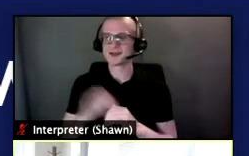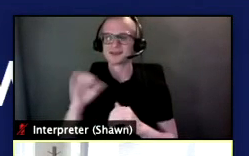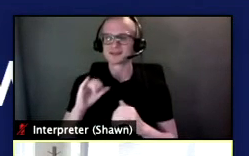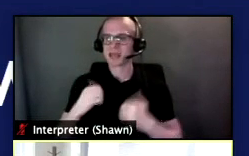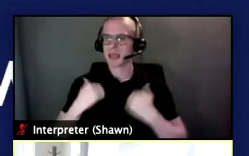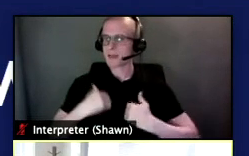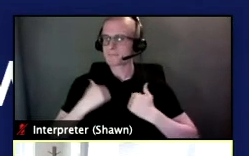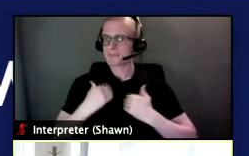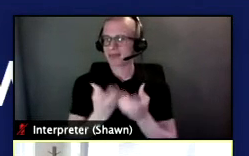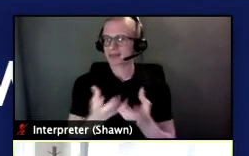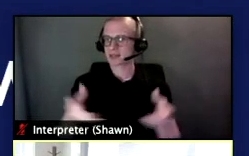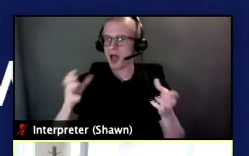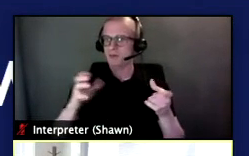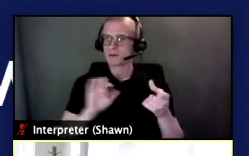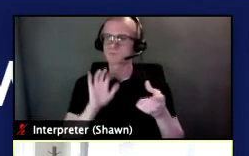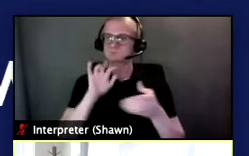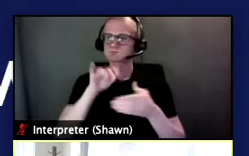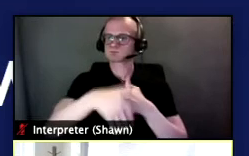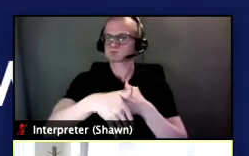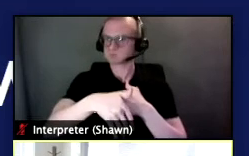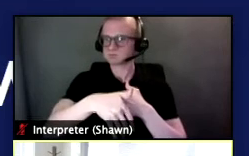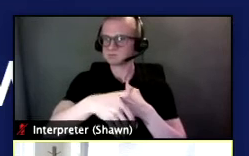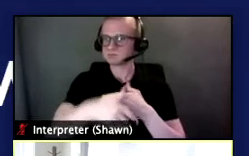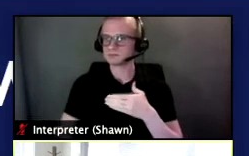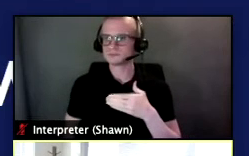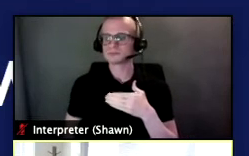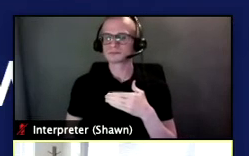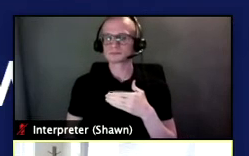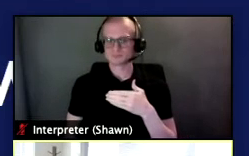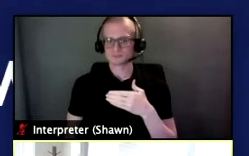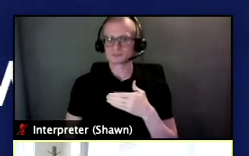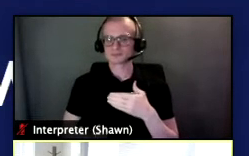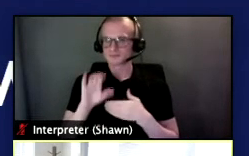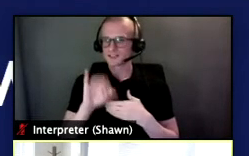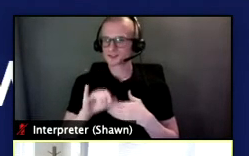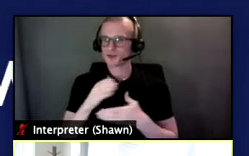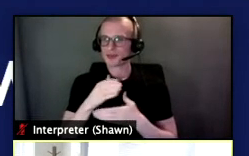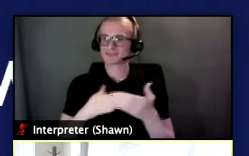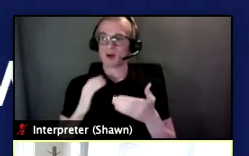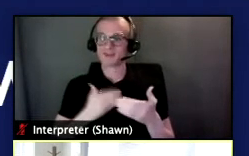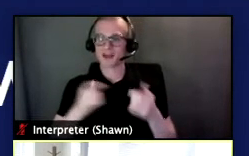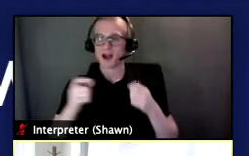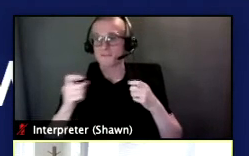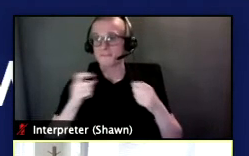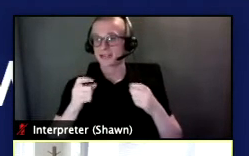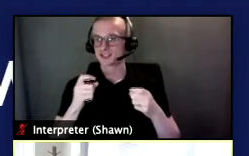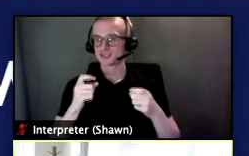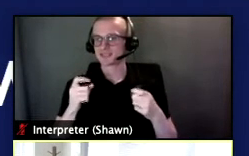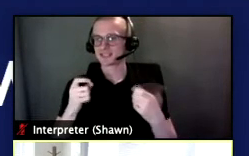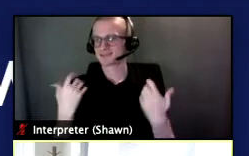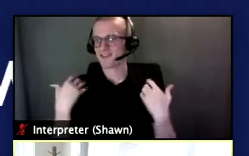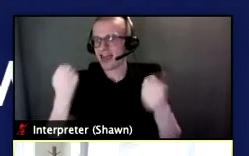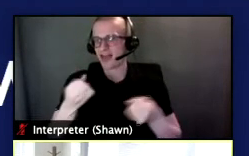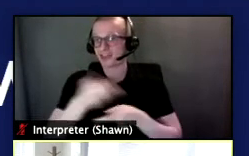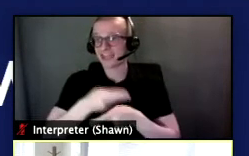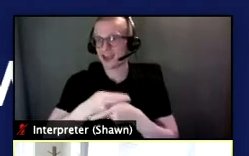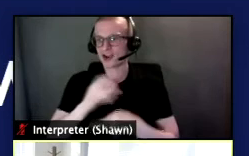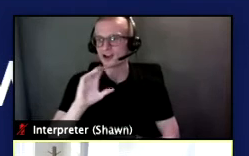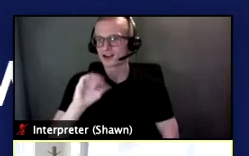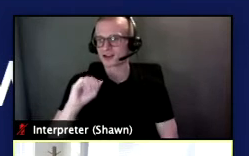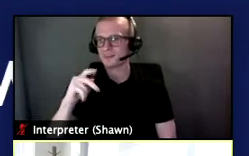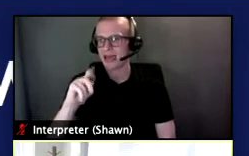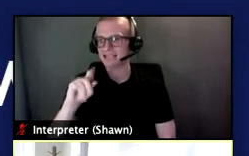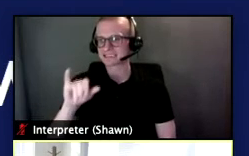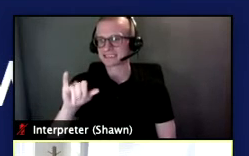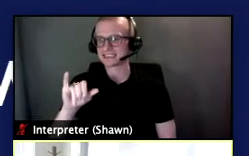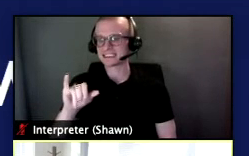bathtub analogy. So that's part of our managing the healthcare capacity. We've got space, stuff,